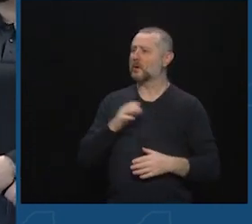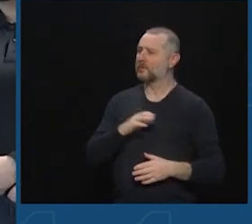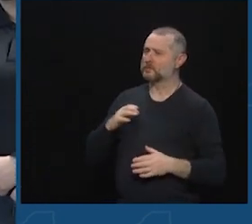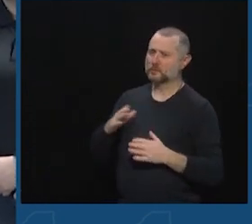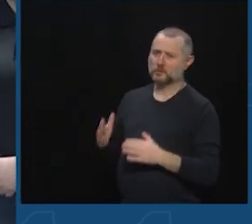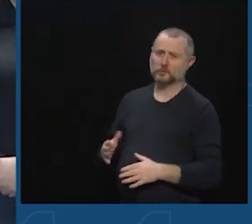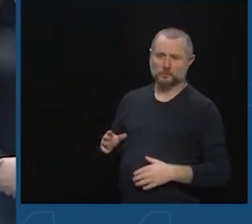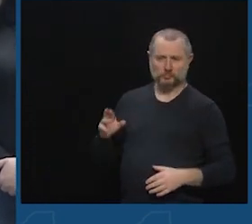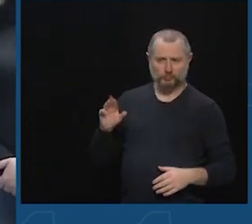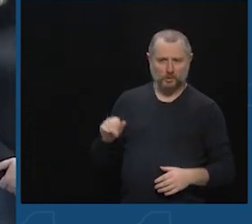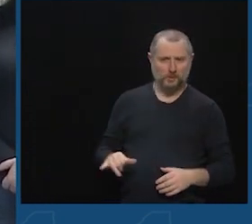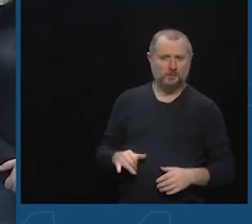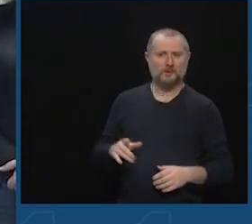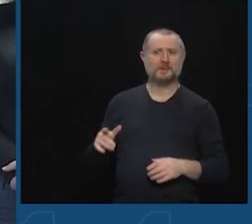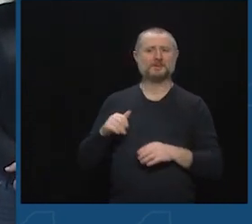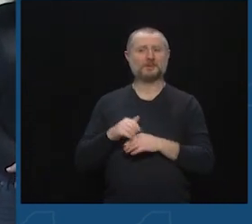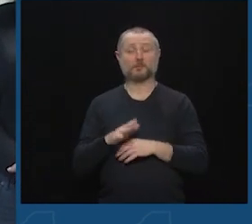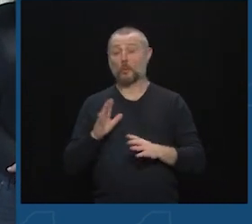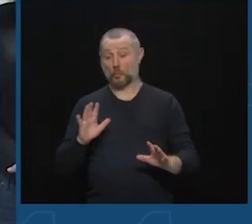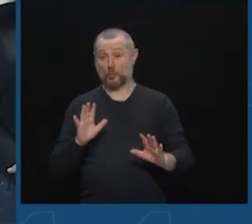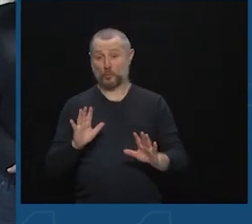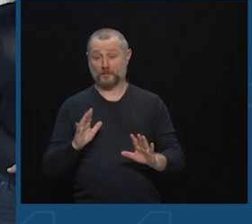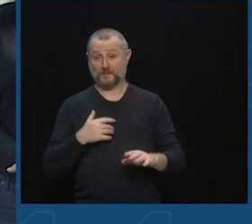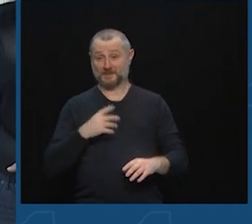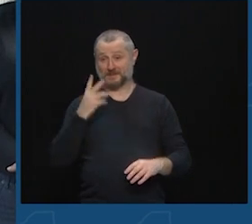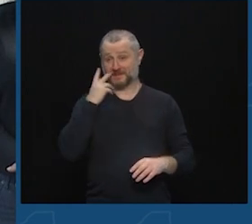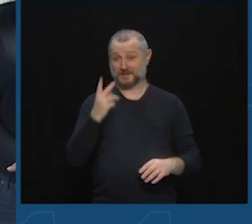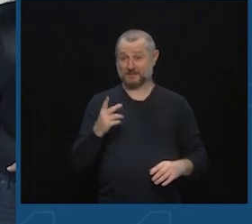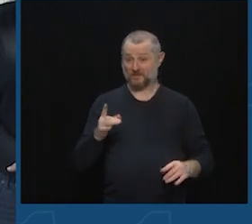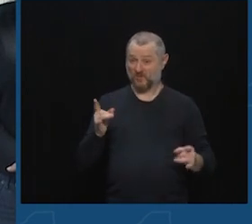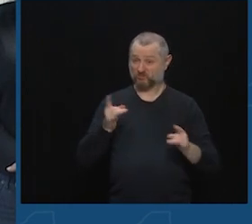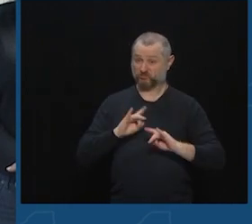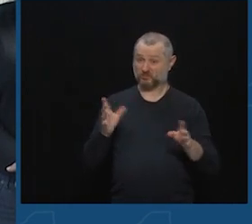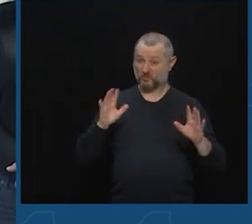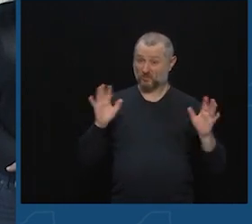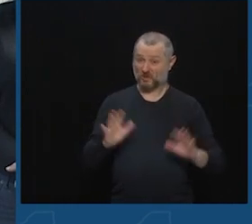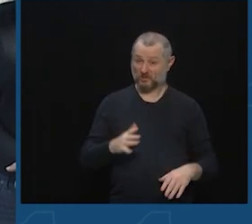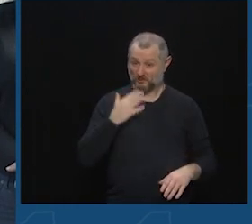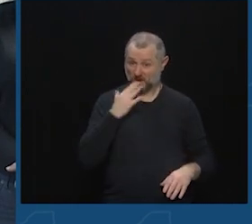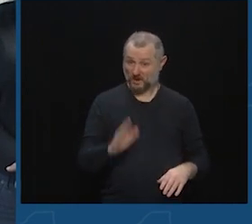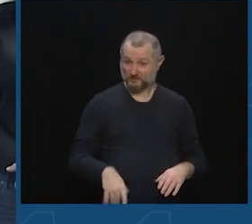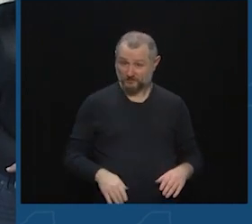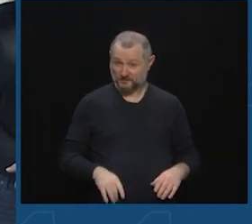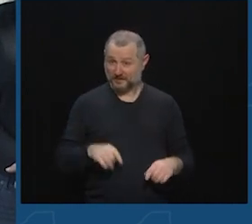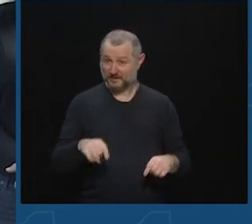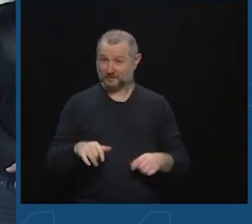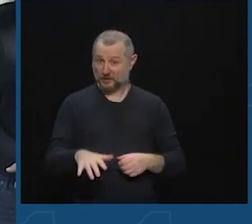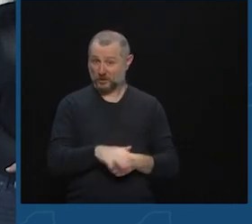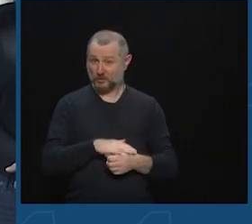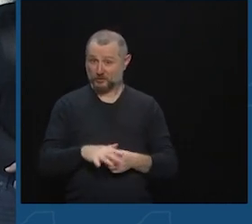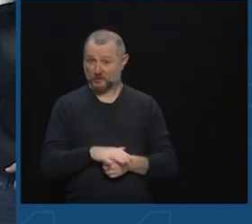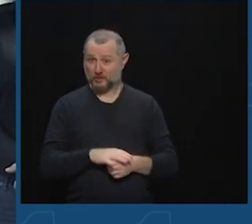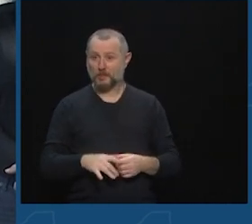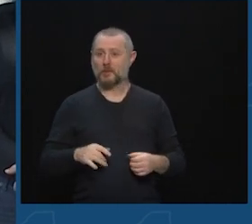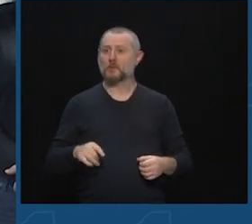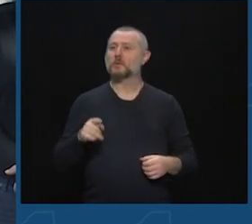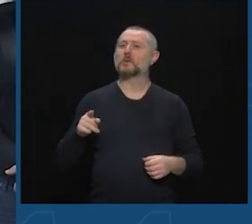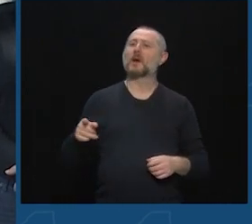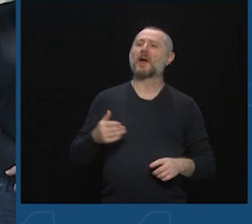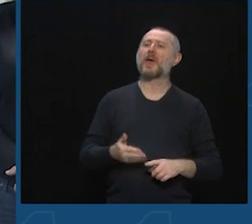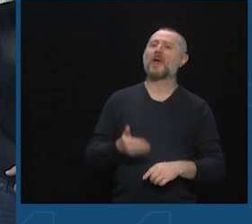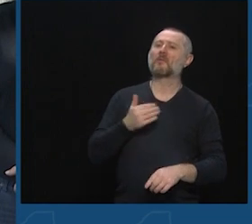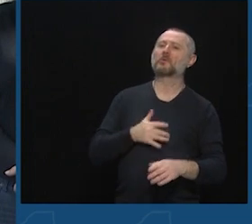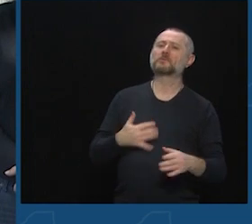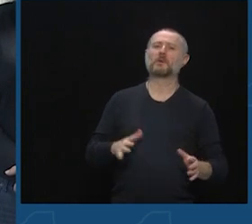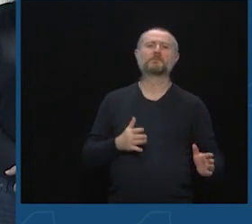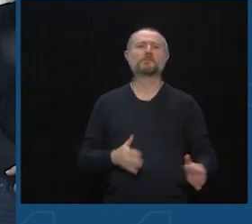for deploying and recognizing how badly we were going to be hit here in Ulster County, and getting ahead of it as much